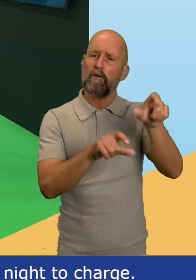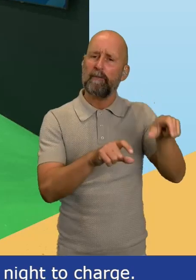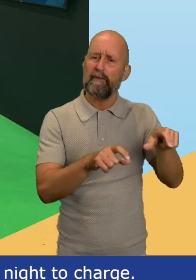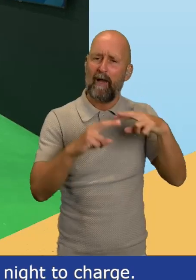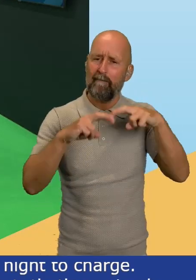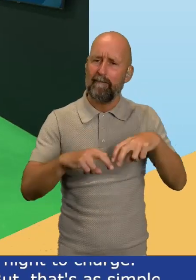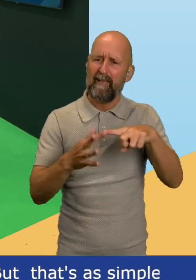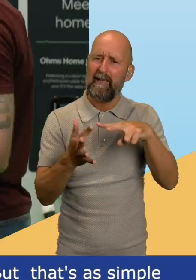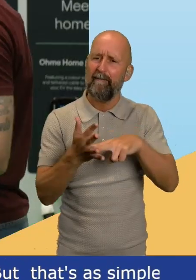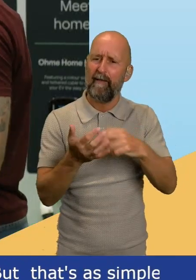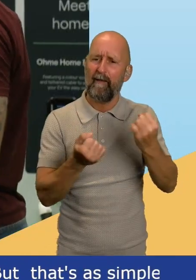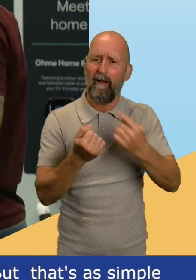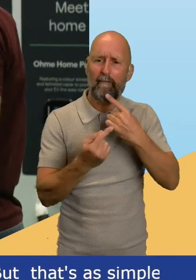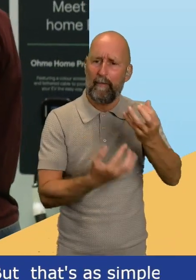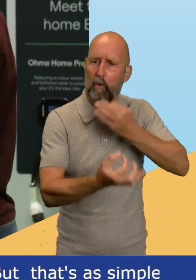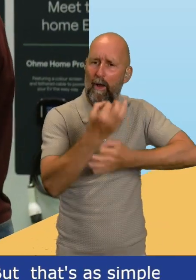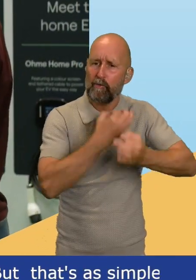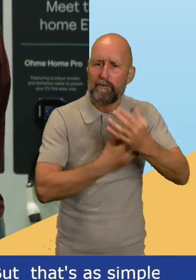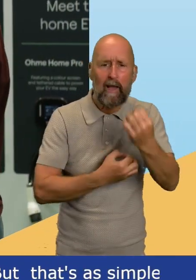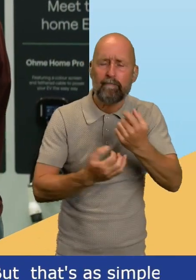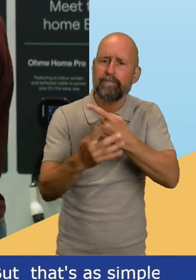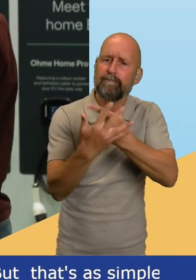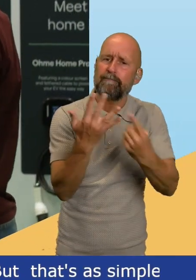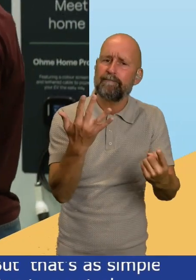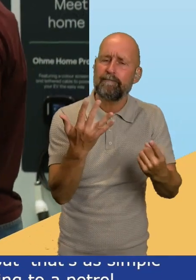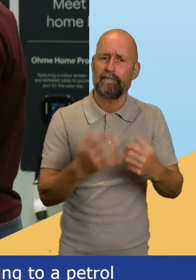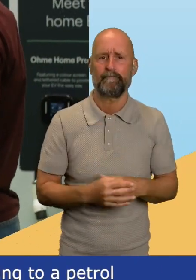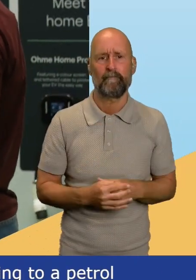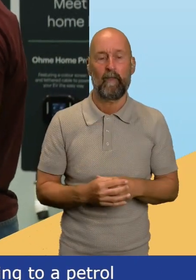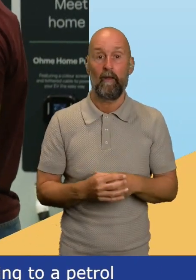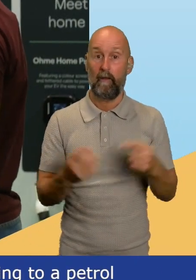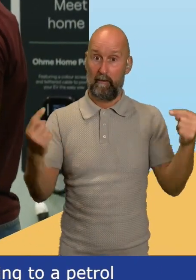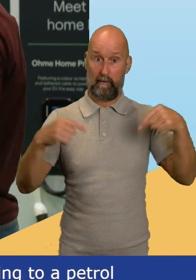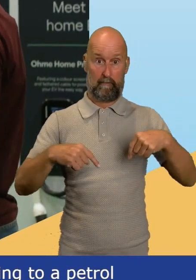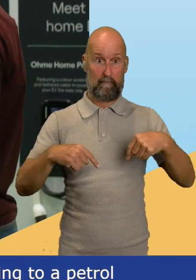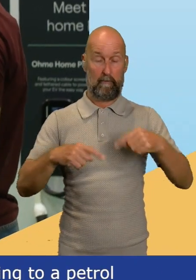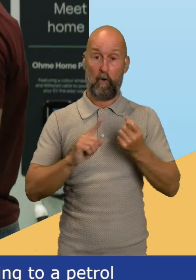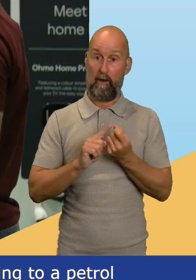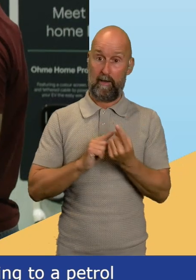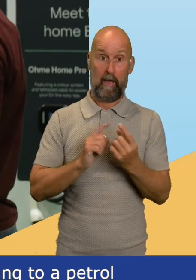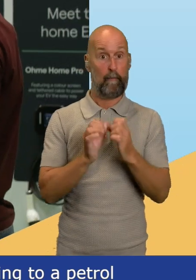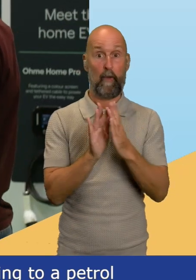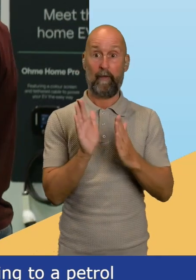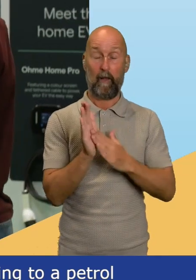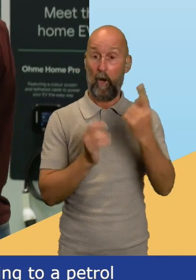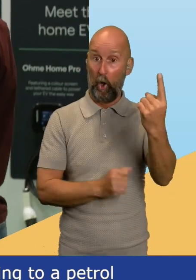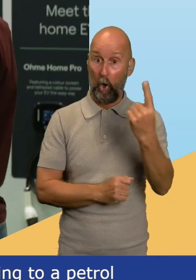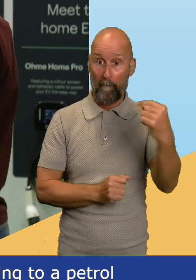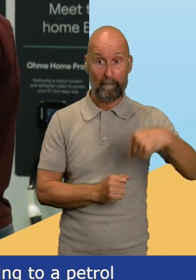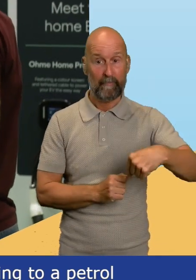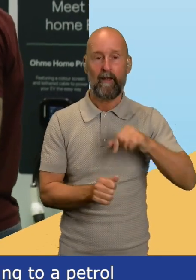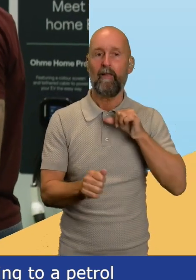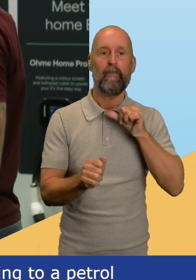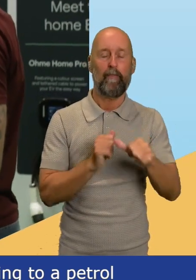about EVs? Any questions they've got, anything they want to discover? So if you're here, or you're near Birmingham and you can come, this is the best place to have